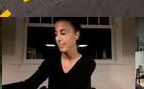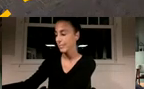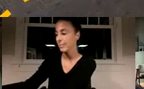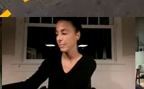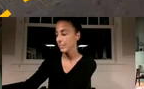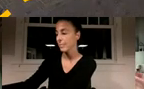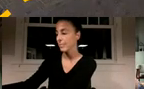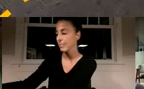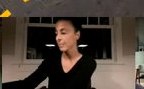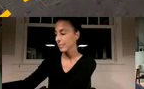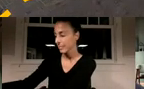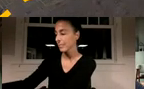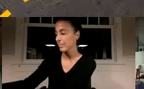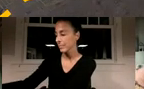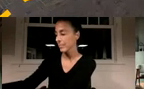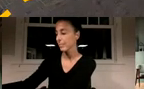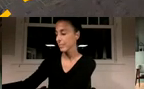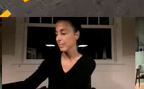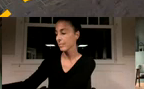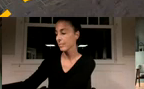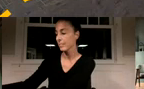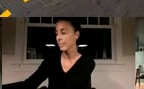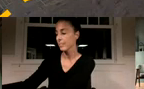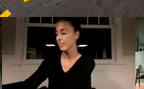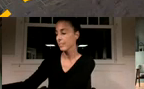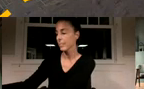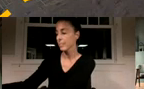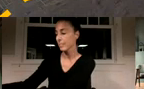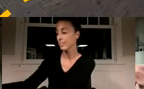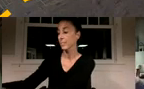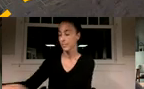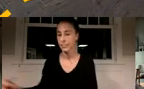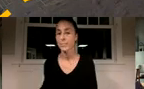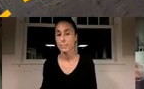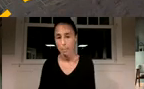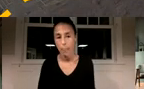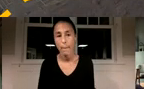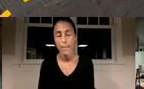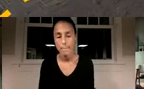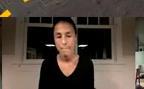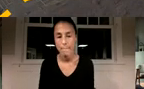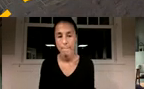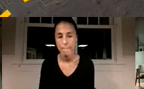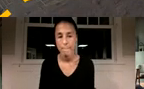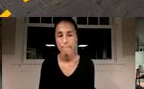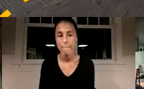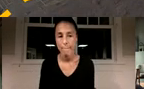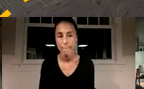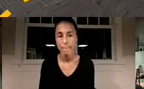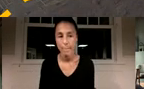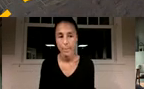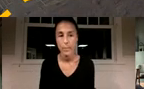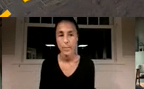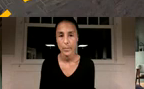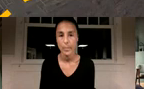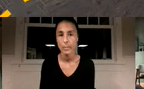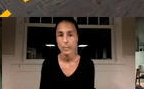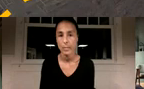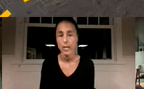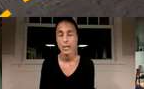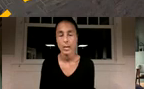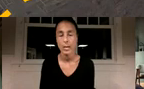proposal. Linda mentioned the fact that there's going to be something going on at Pan Am that has to do with, you know, multifamily units